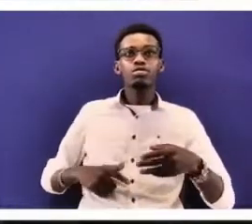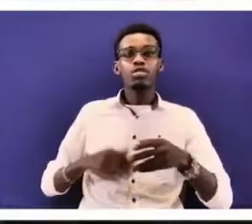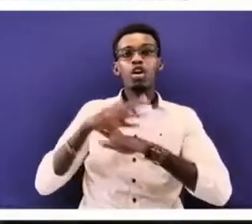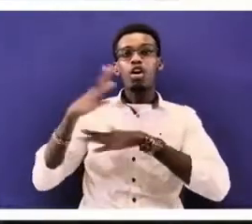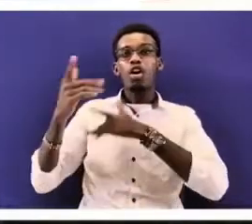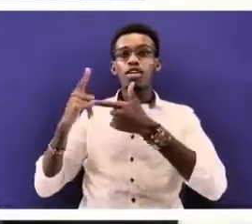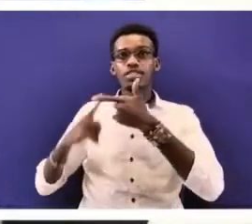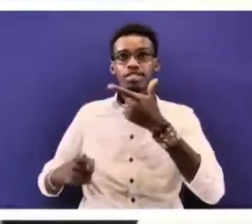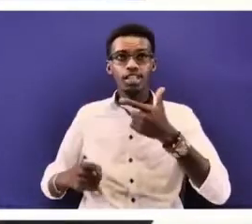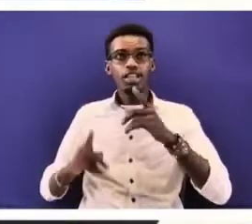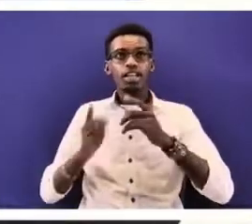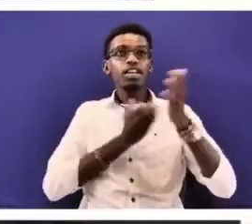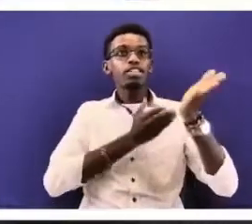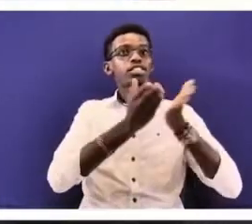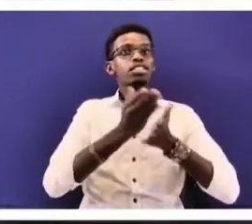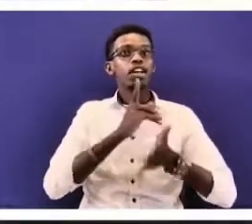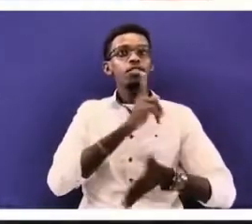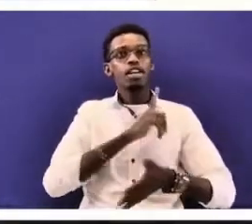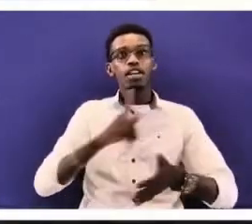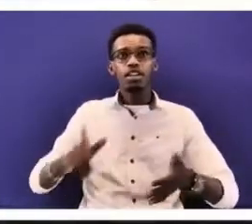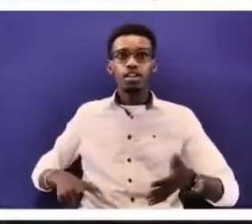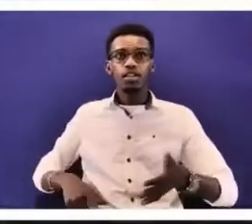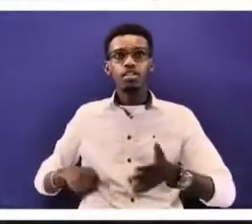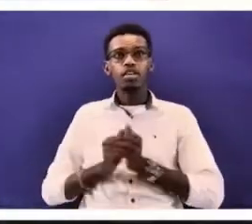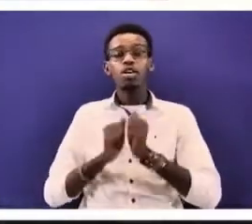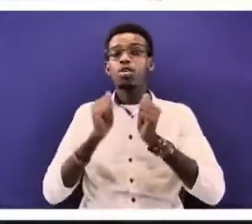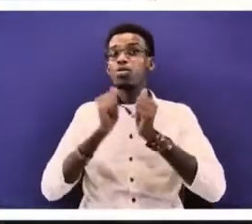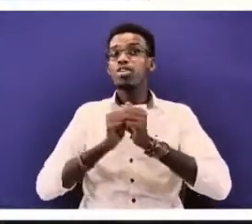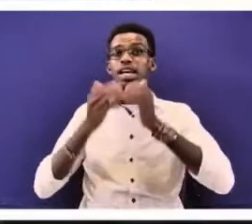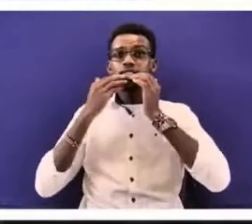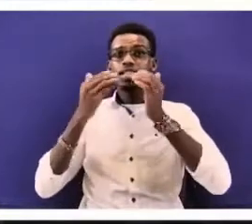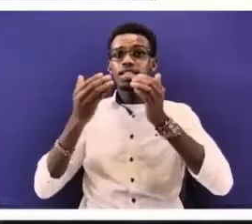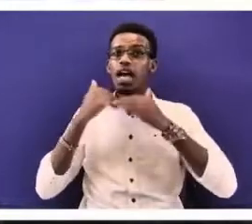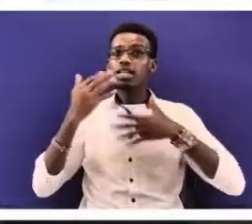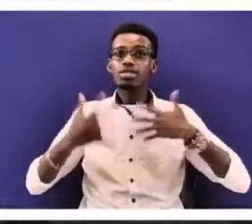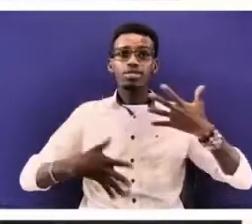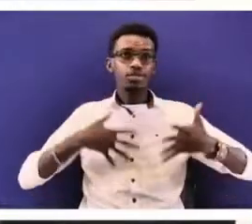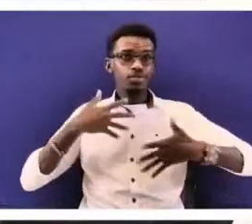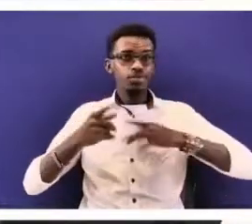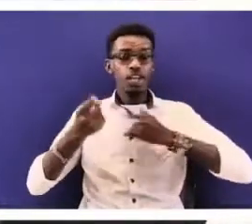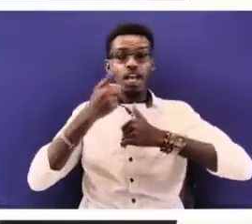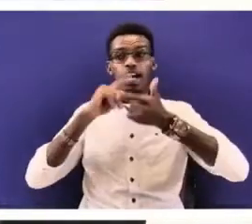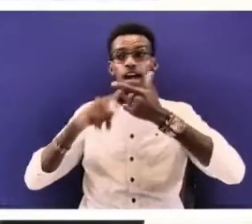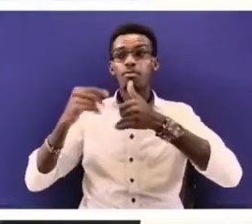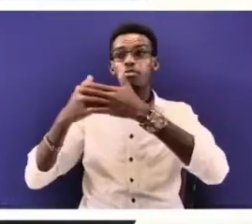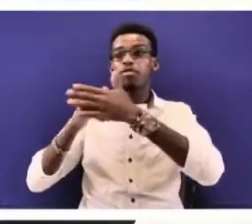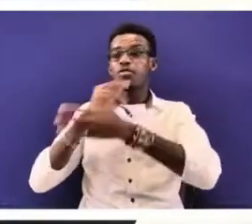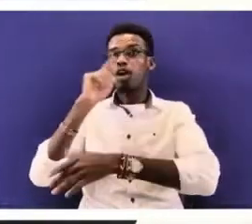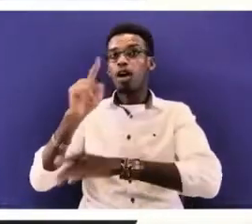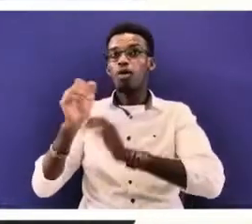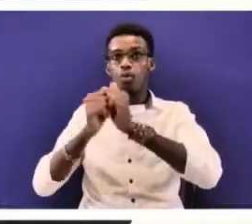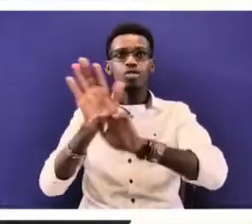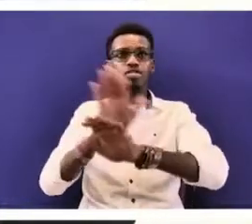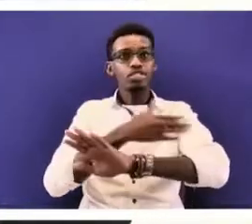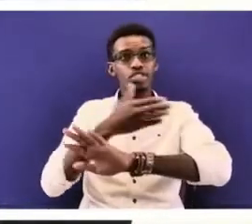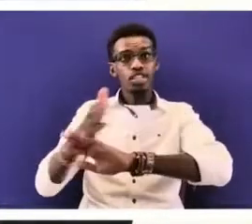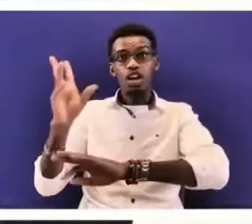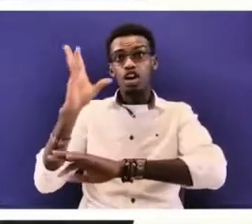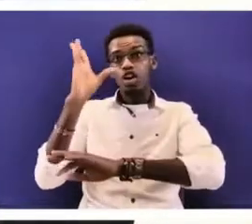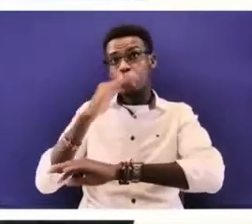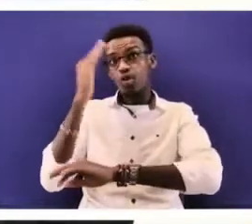earth. Serve the Lord with gladness. Come into his presence with singing.